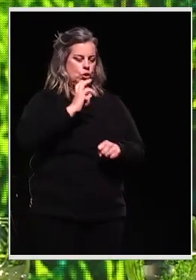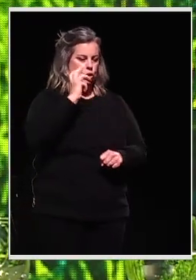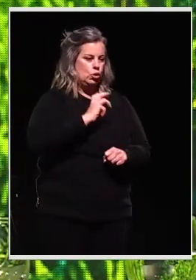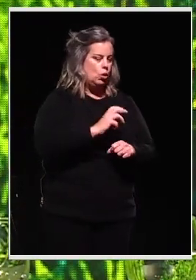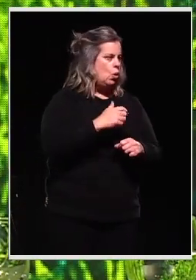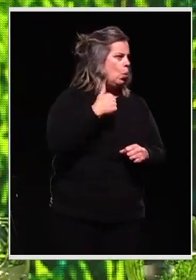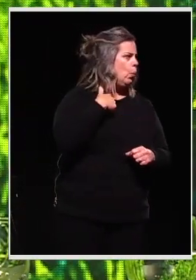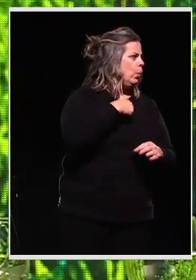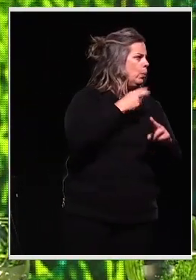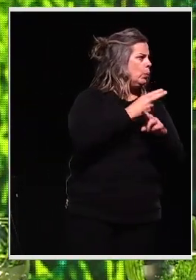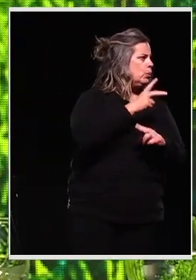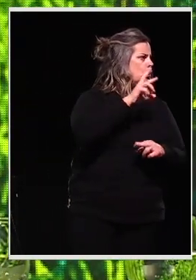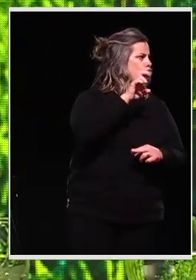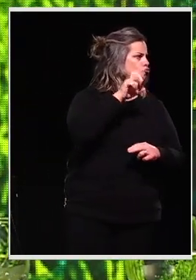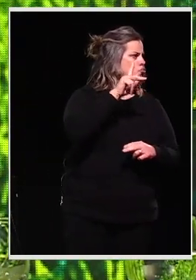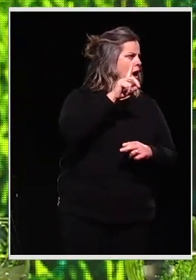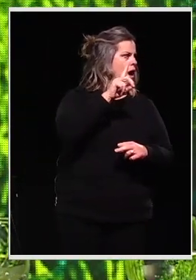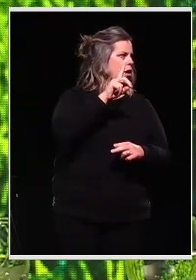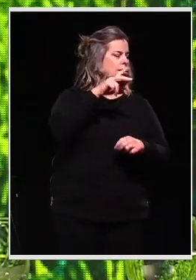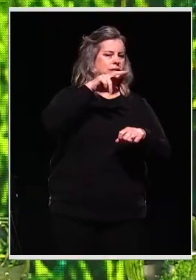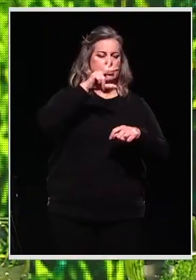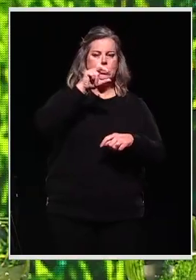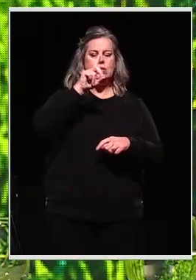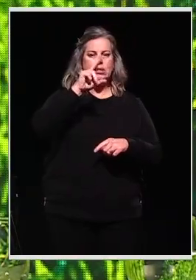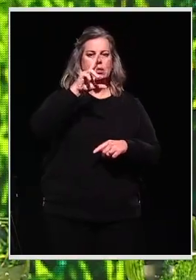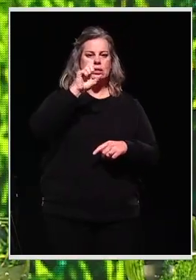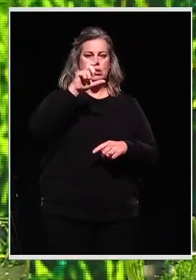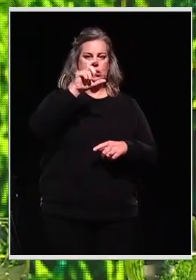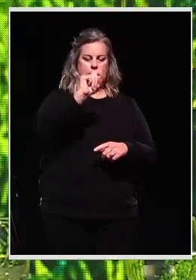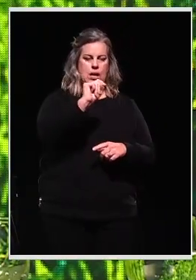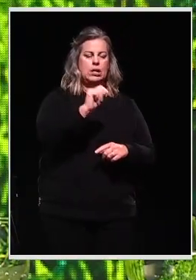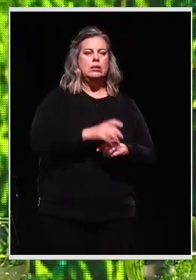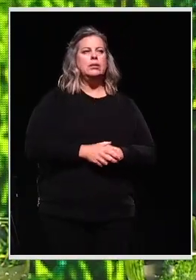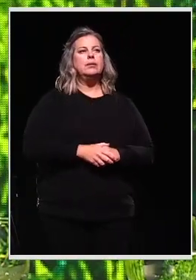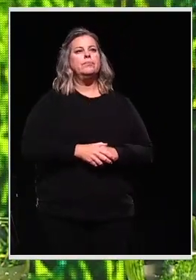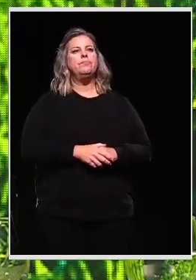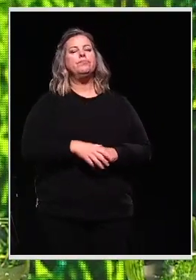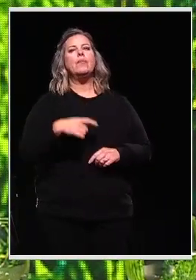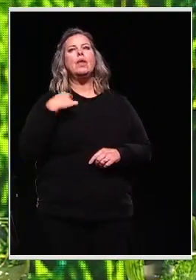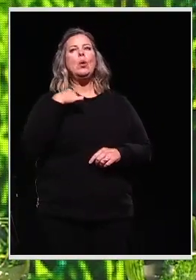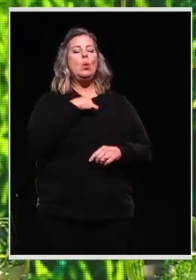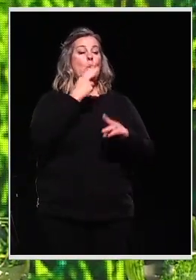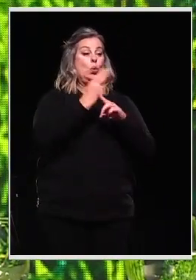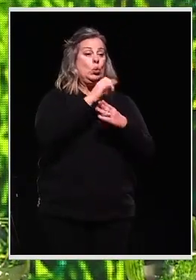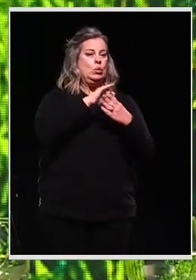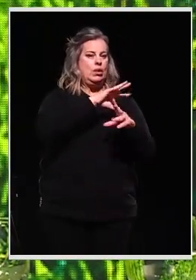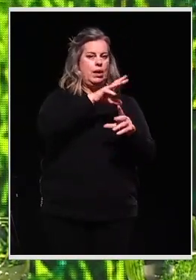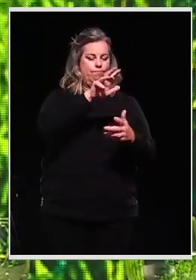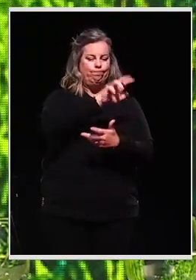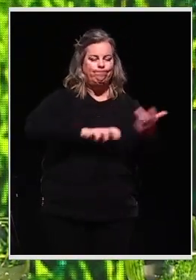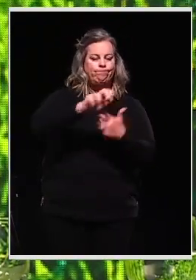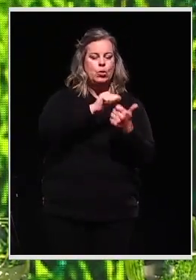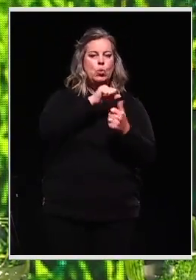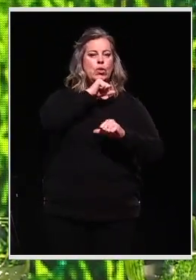that we take from mining operations. It's like a byproduct that usually would be buried back in the ground. And we integrate that into the soil.